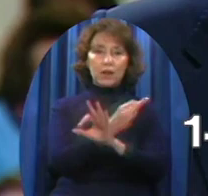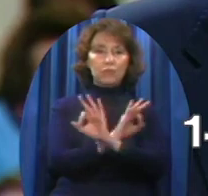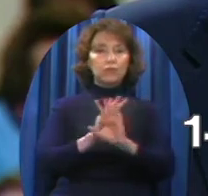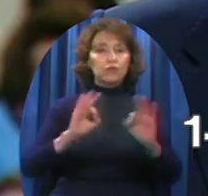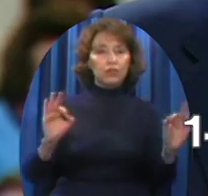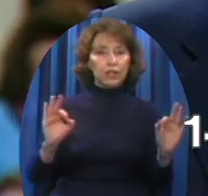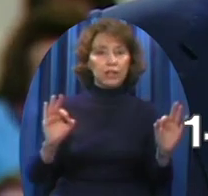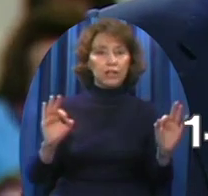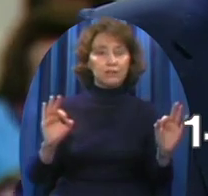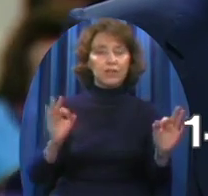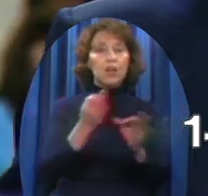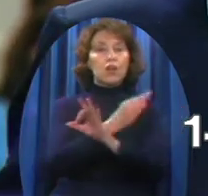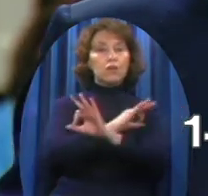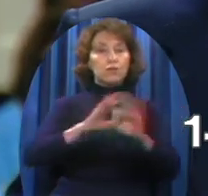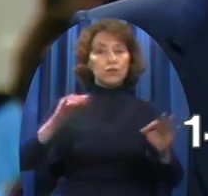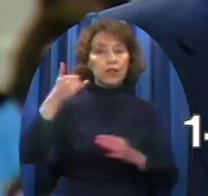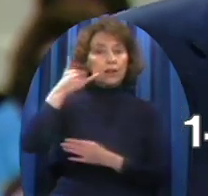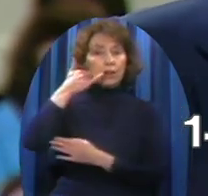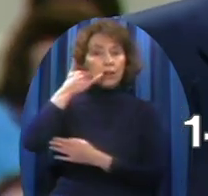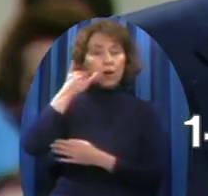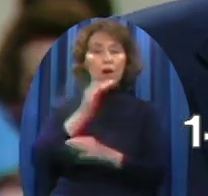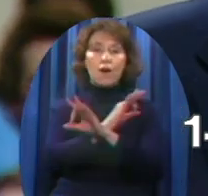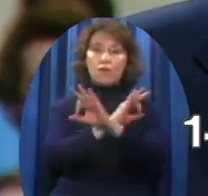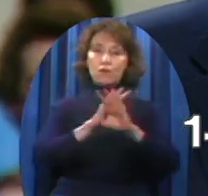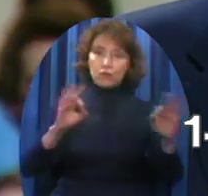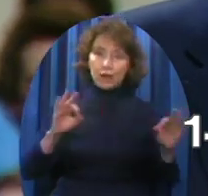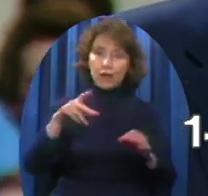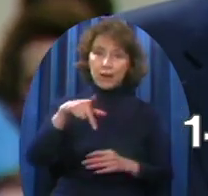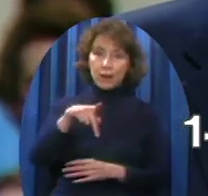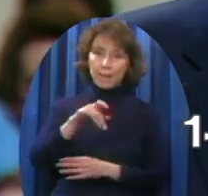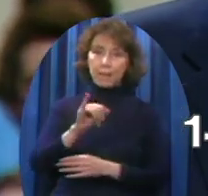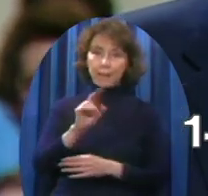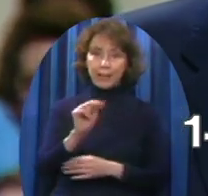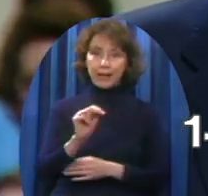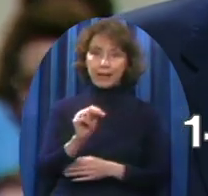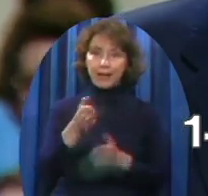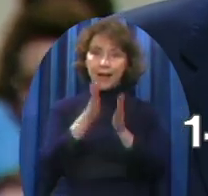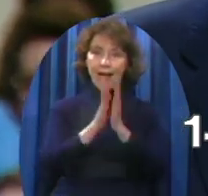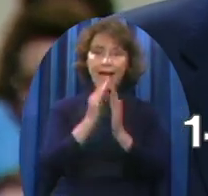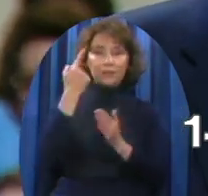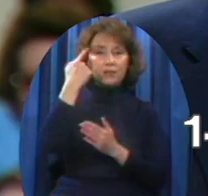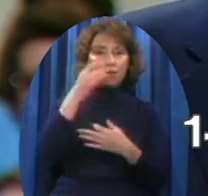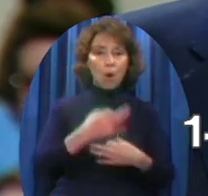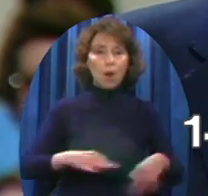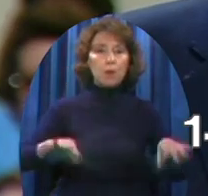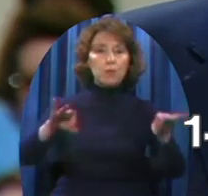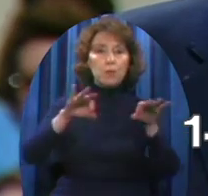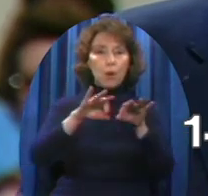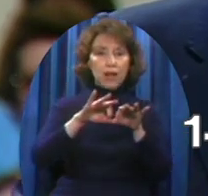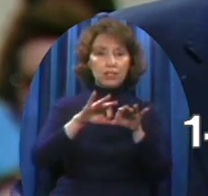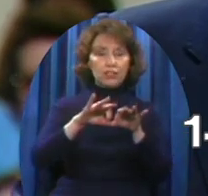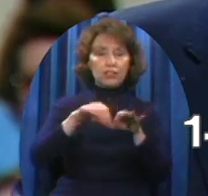call, and the pins are free. Ask for the Precious Feet lapel pin. If you live in